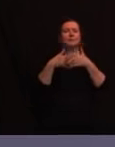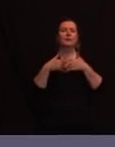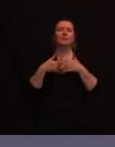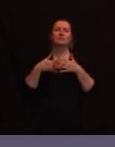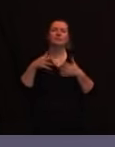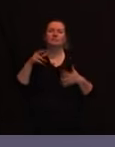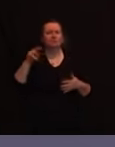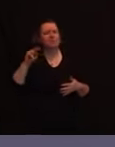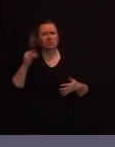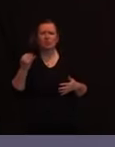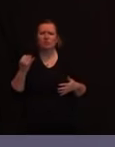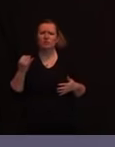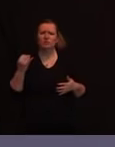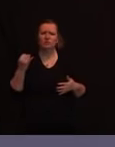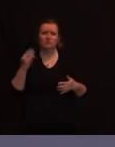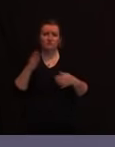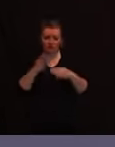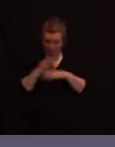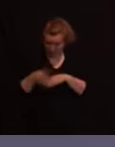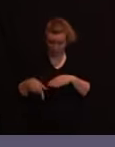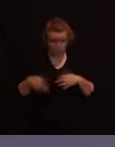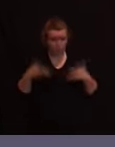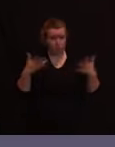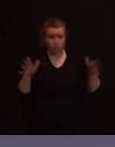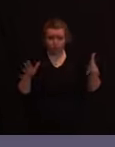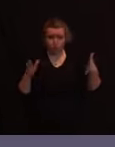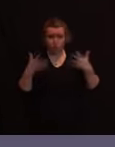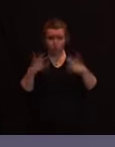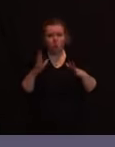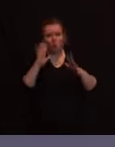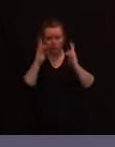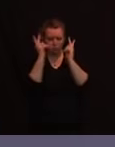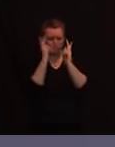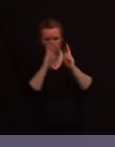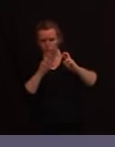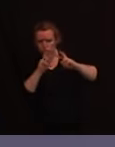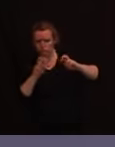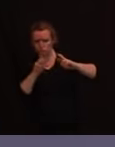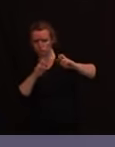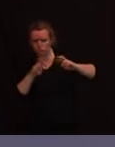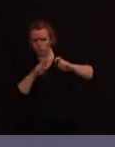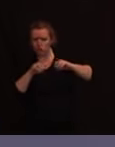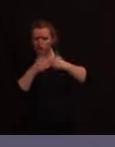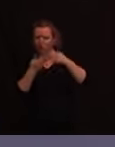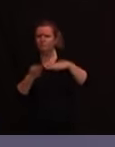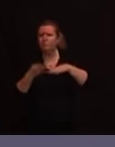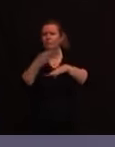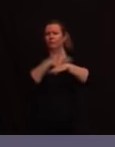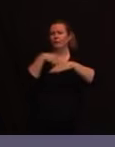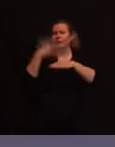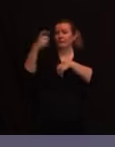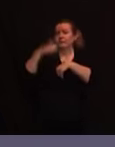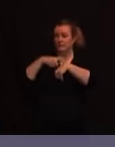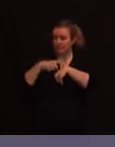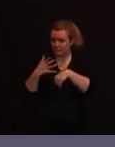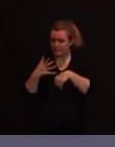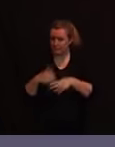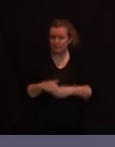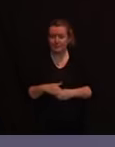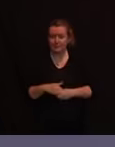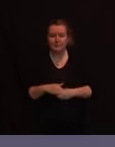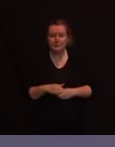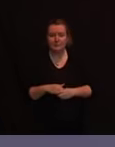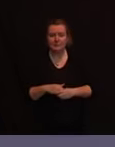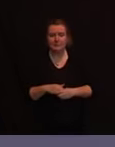big postmortems on how we did and where we can be better going forward. You good? Yep. Dave, how are you? You switched seats with